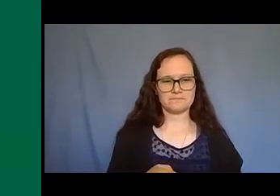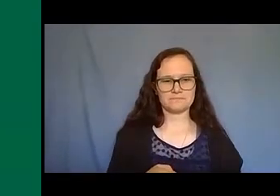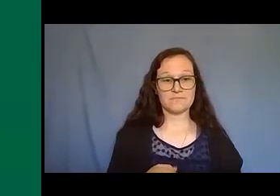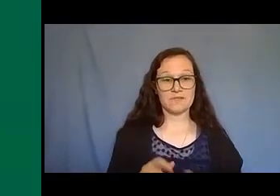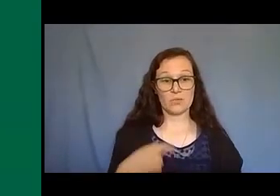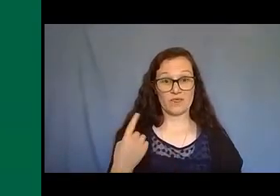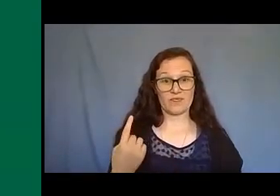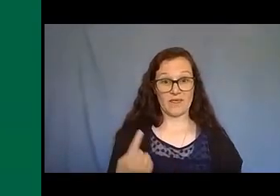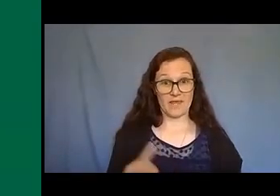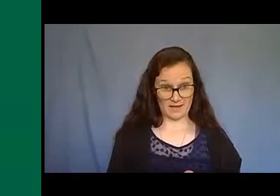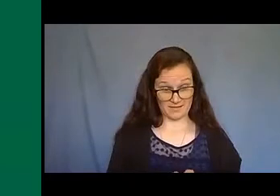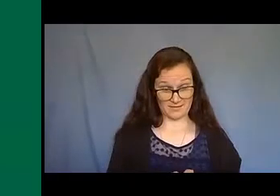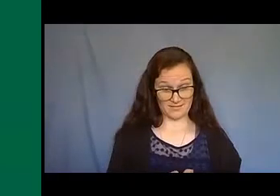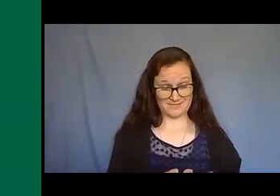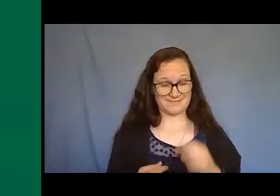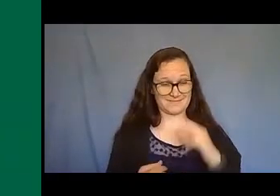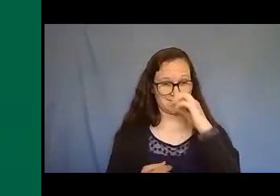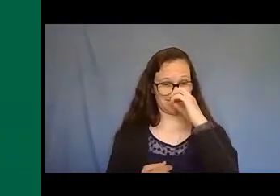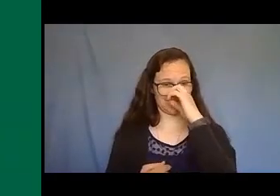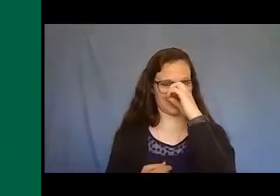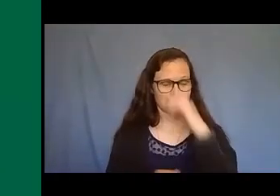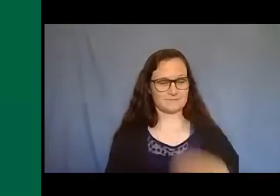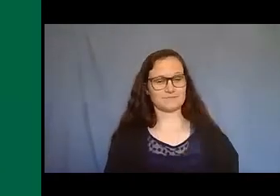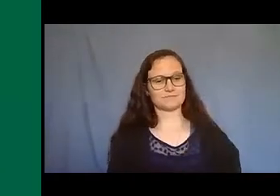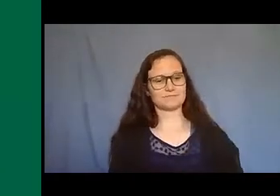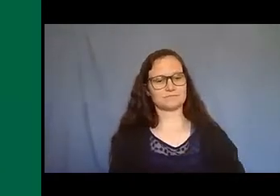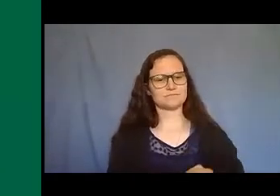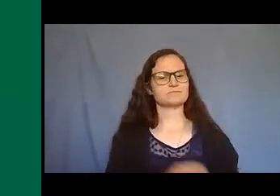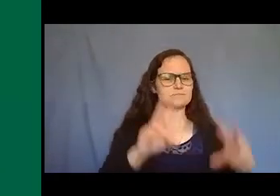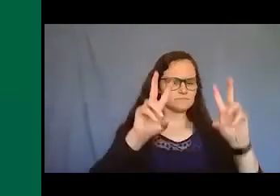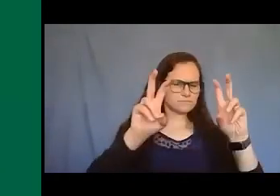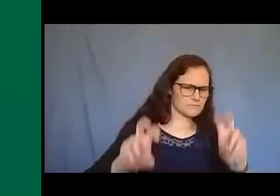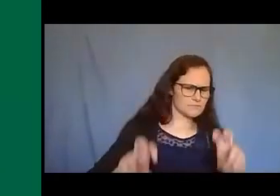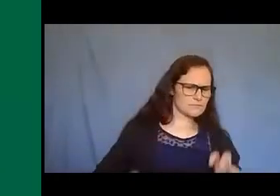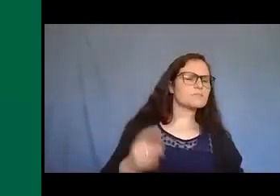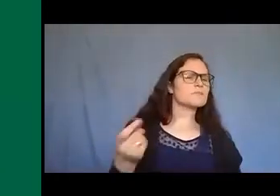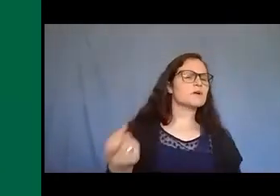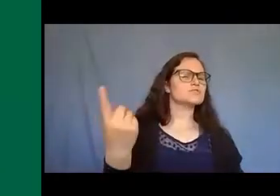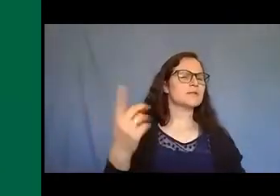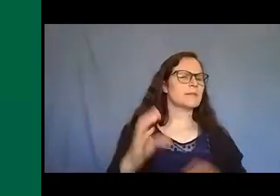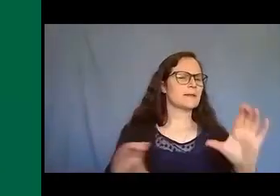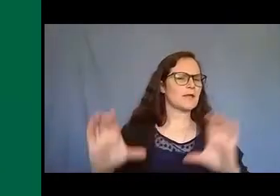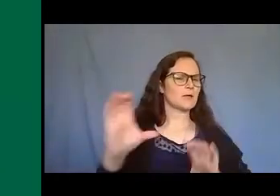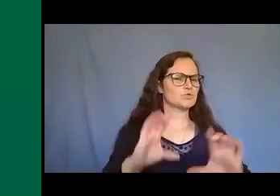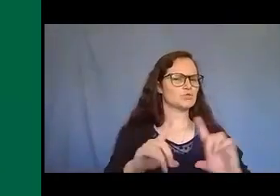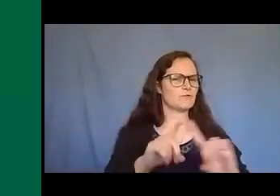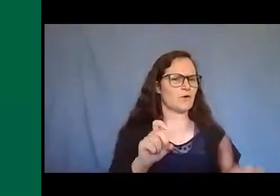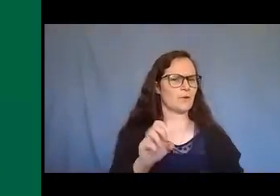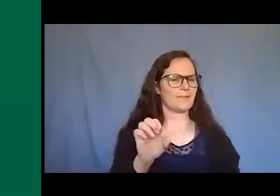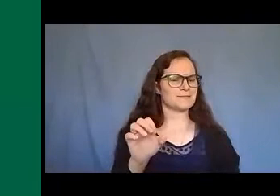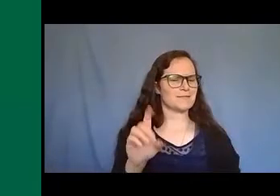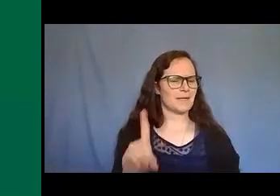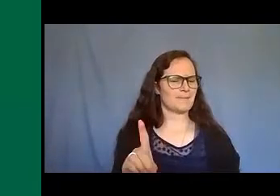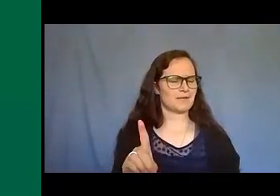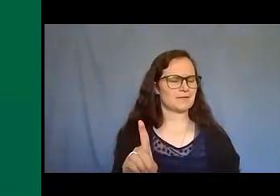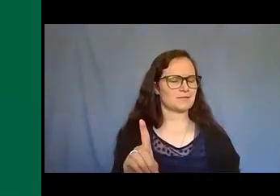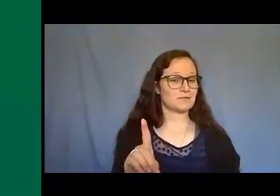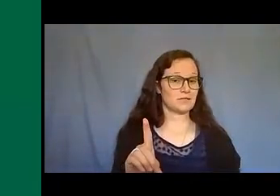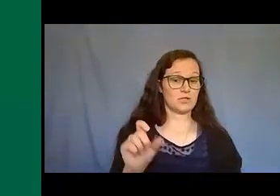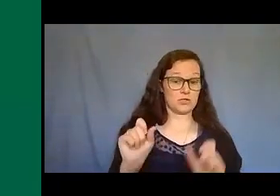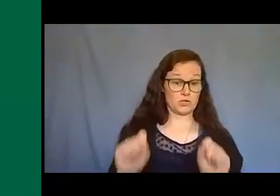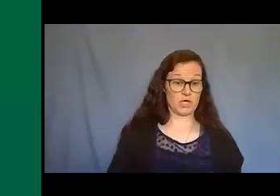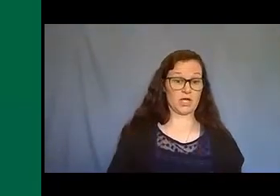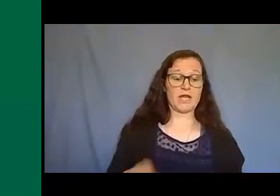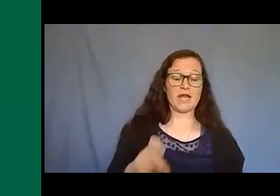is some of the analyses that we did to try to understand the chemistry of these sediments are to do X-ray fluorescence